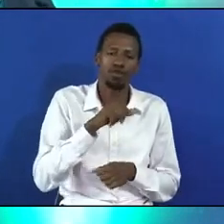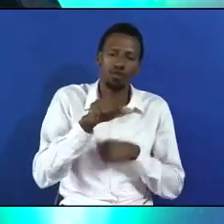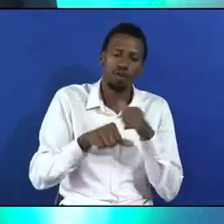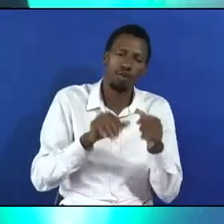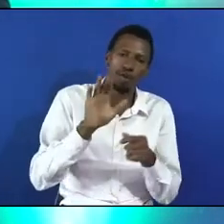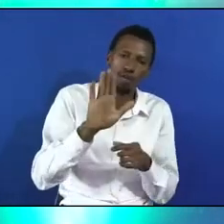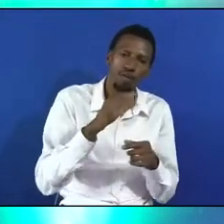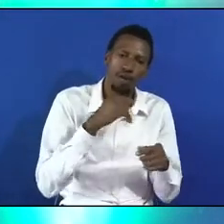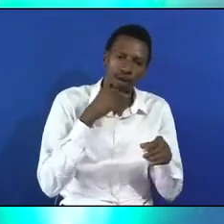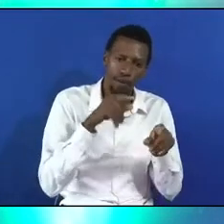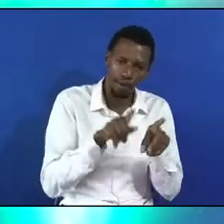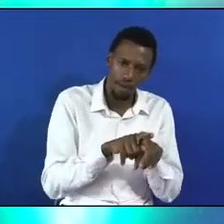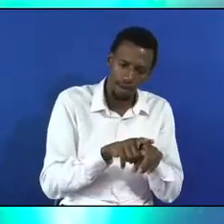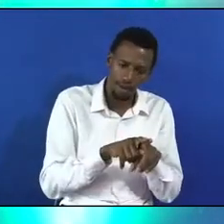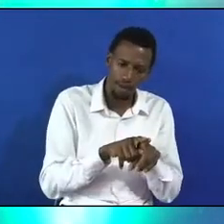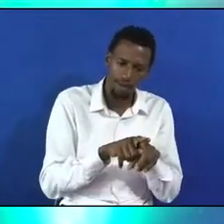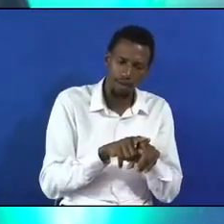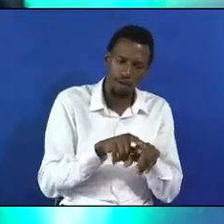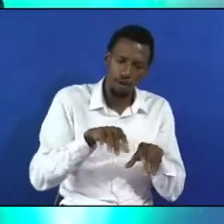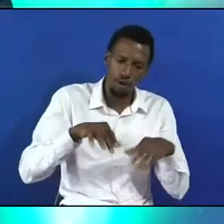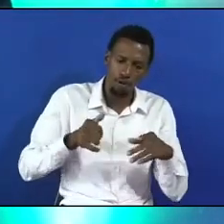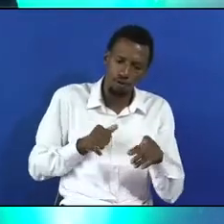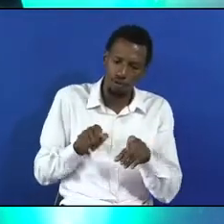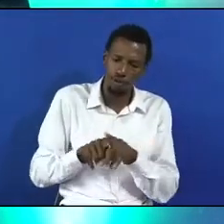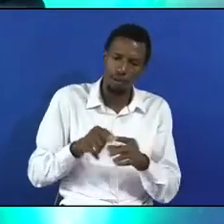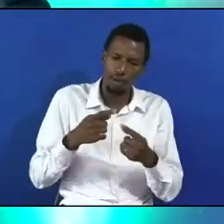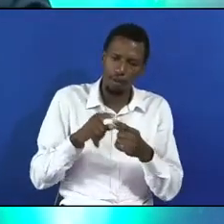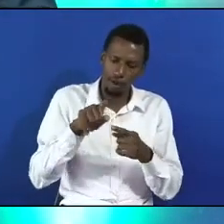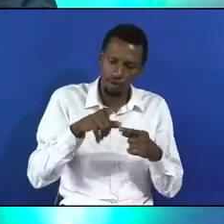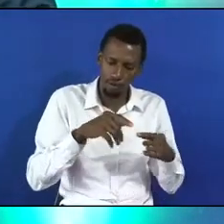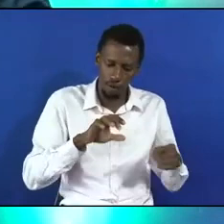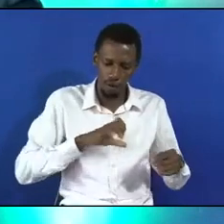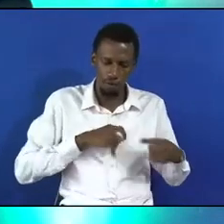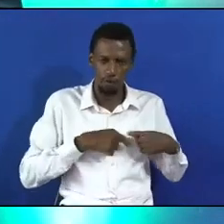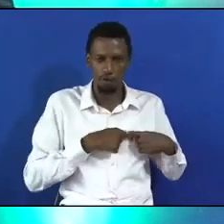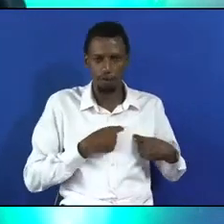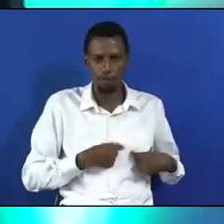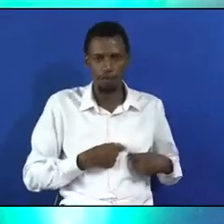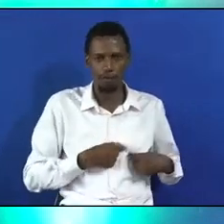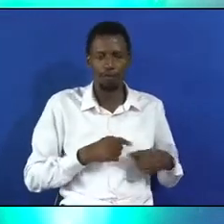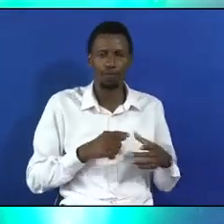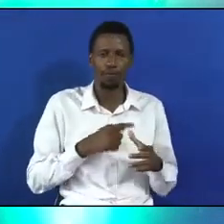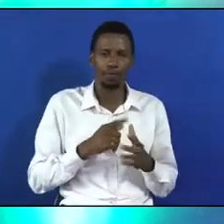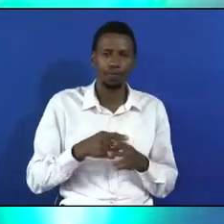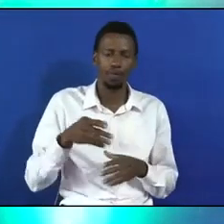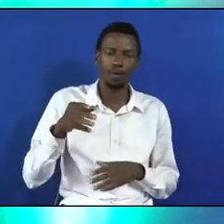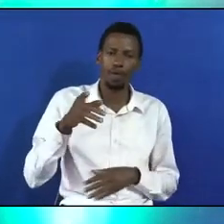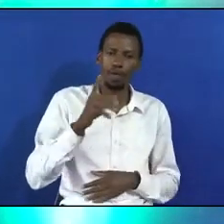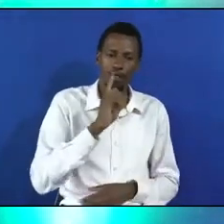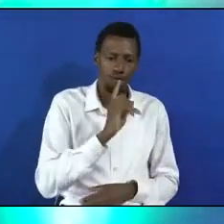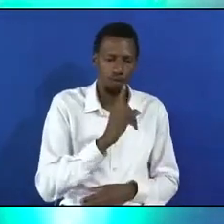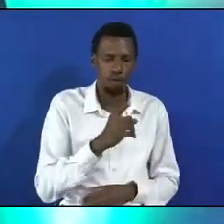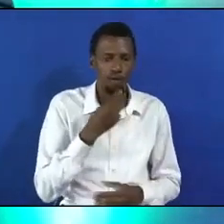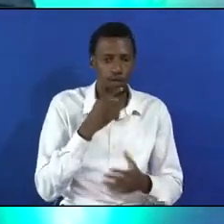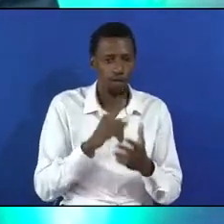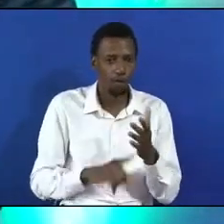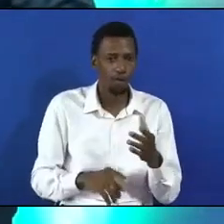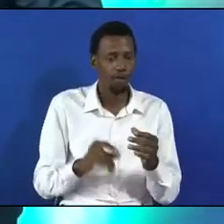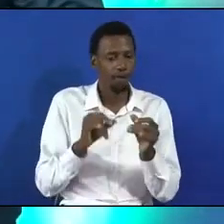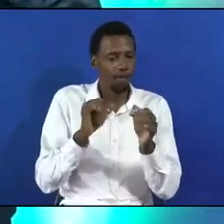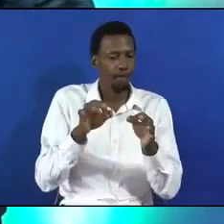your brother, but your own heart. And then he warns him, if you don't embrace your